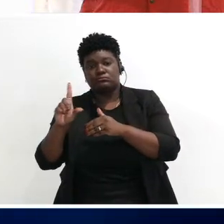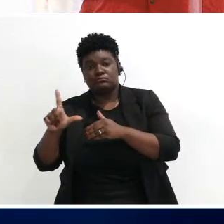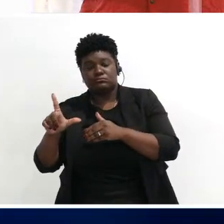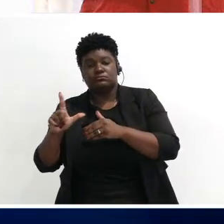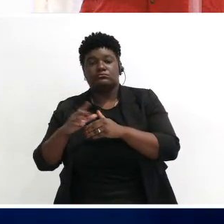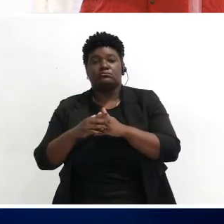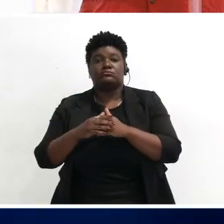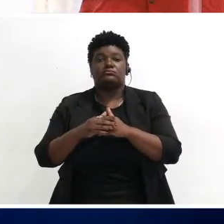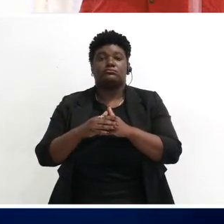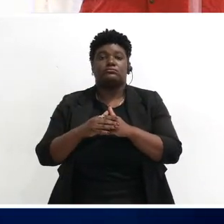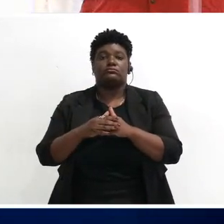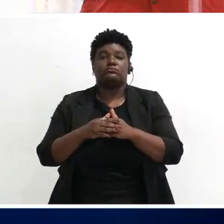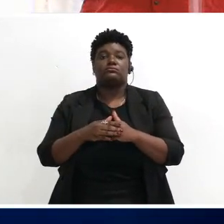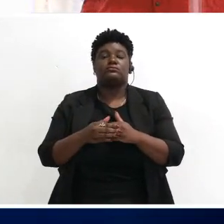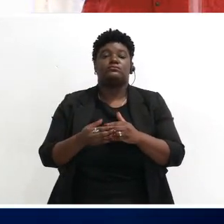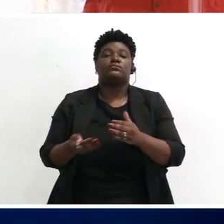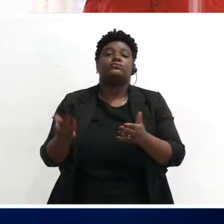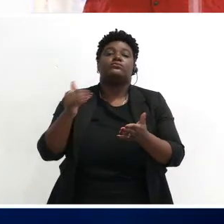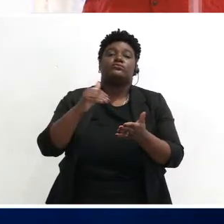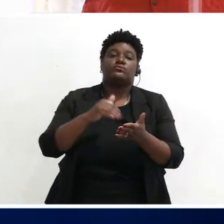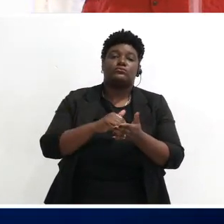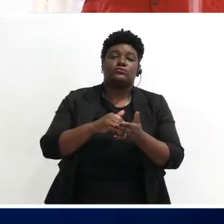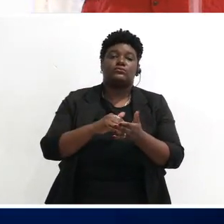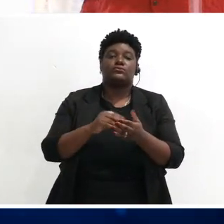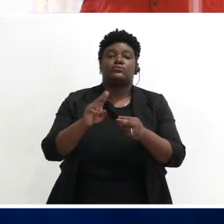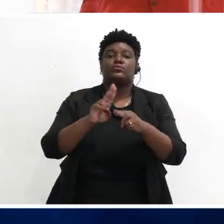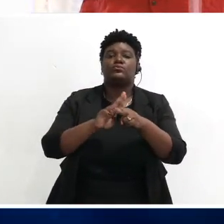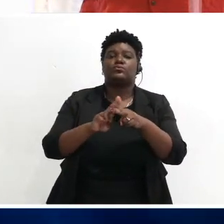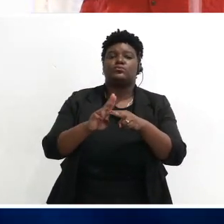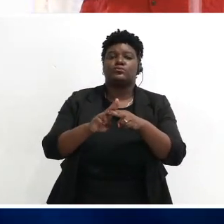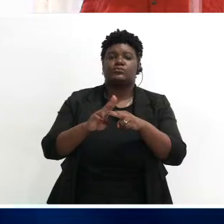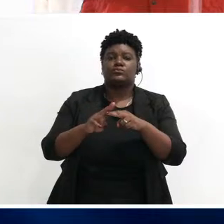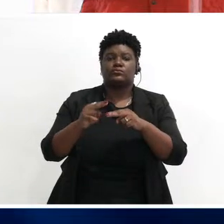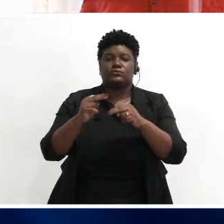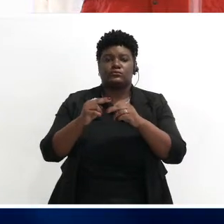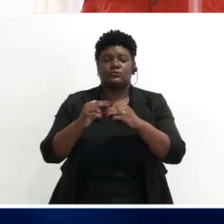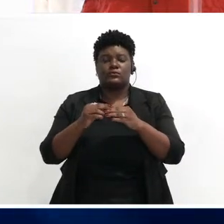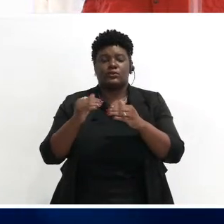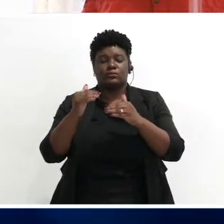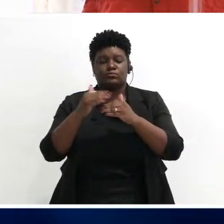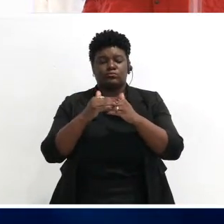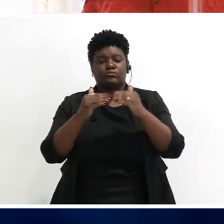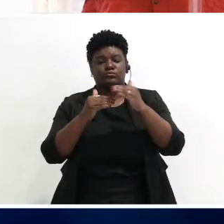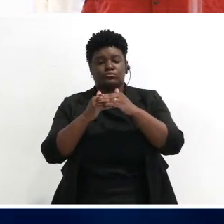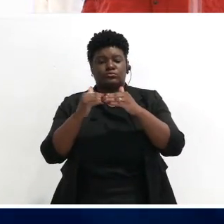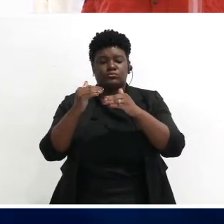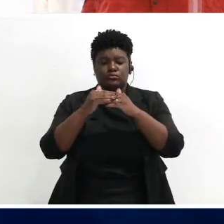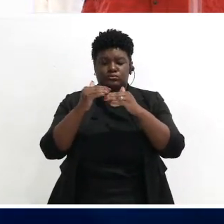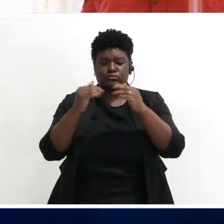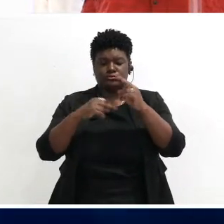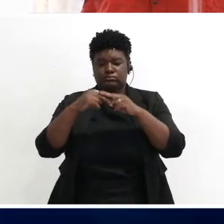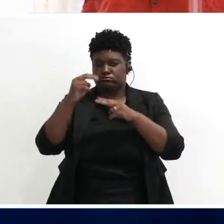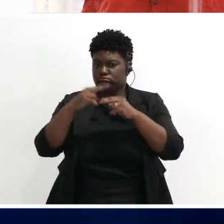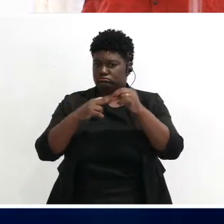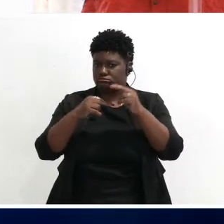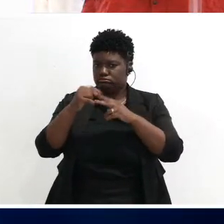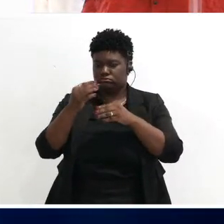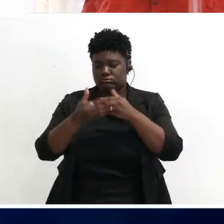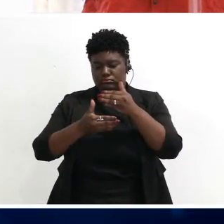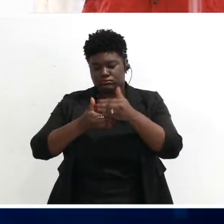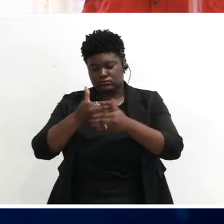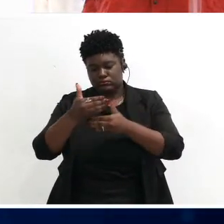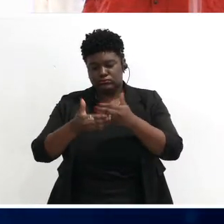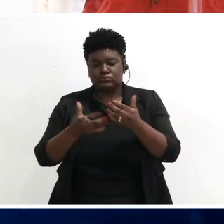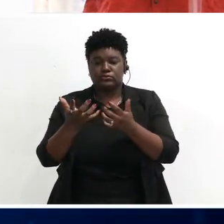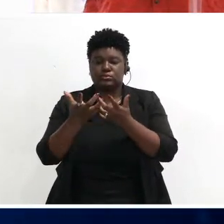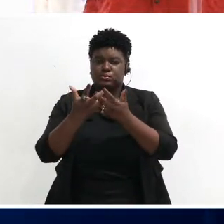using your building blocks and your knowledge of the materials and the processes. How can you combine these things in interesting ways to achieve what